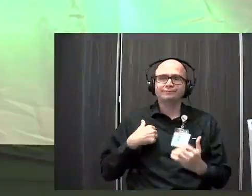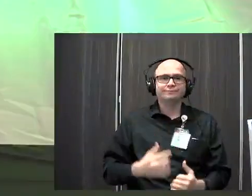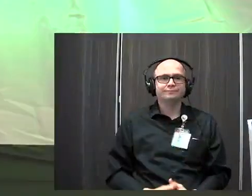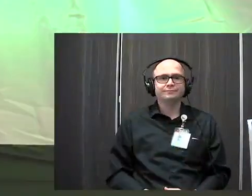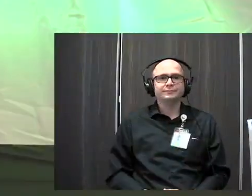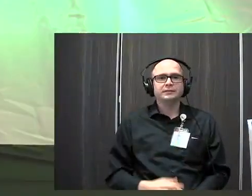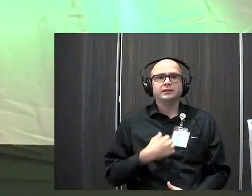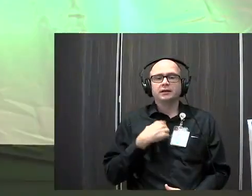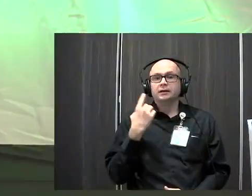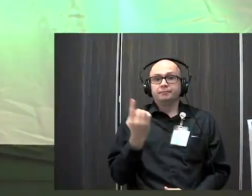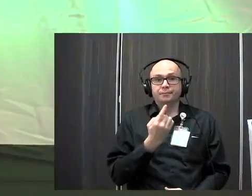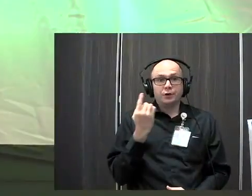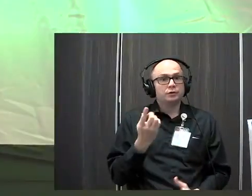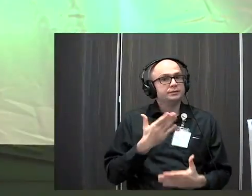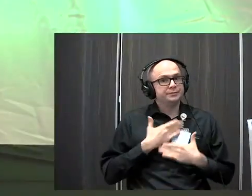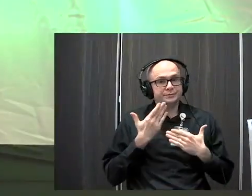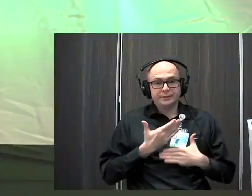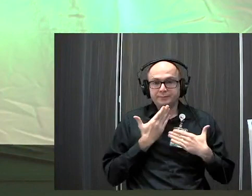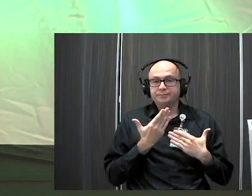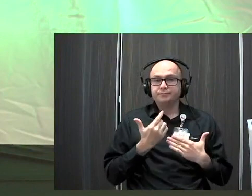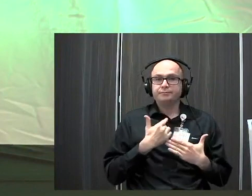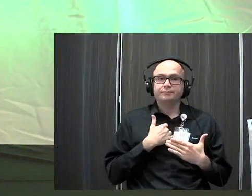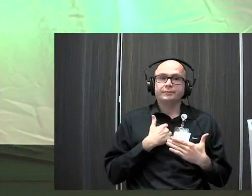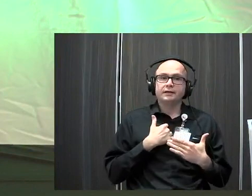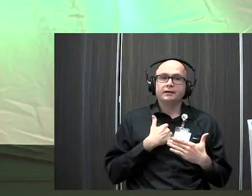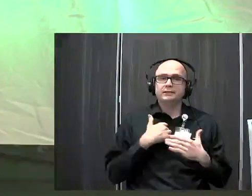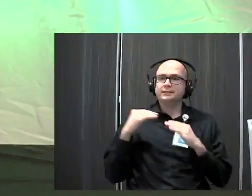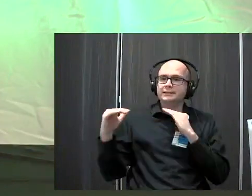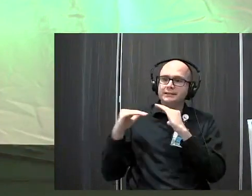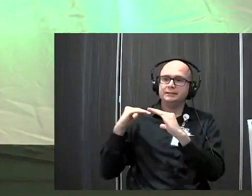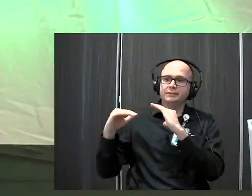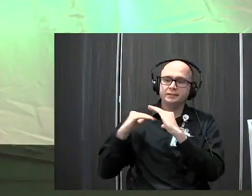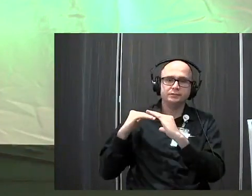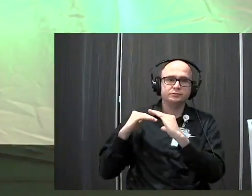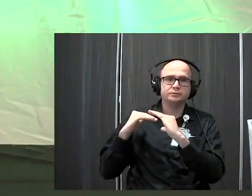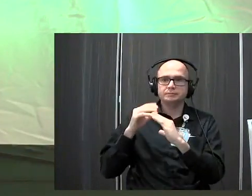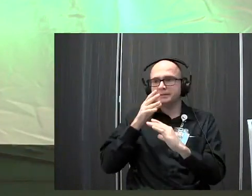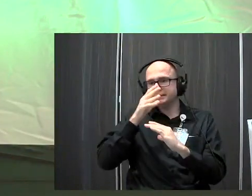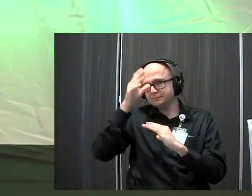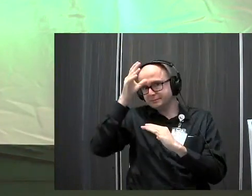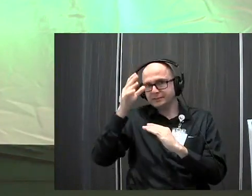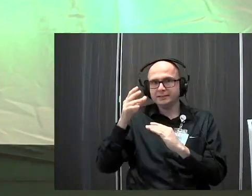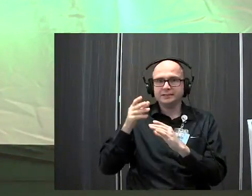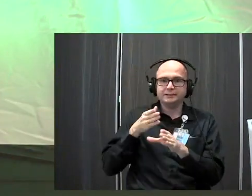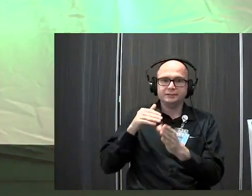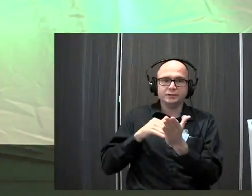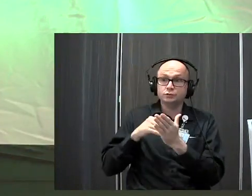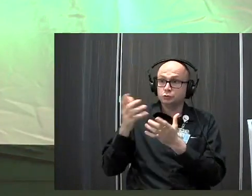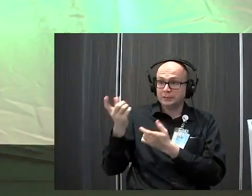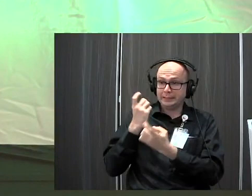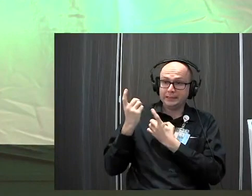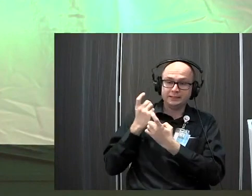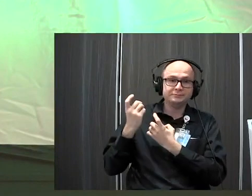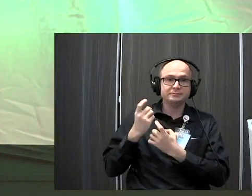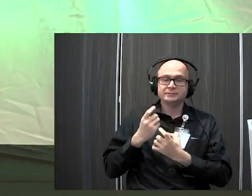know. I am always happy to. I love getting emails from parents and professionals. If you have something that you want to pick my brain about, please